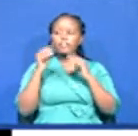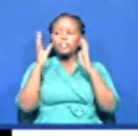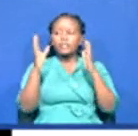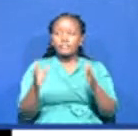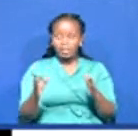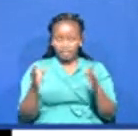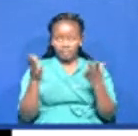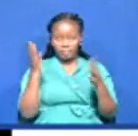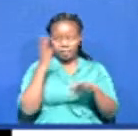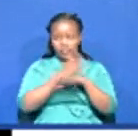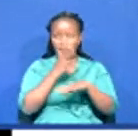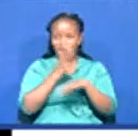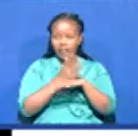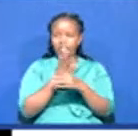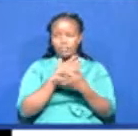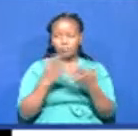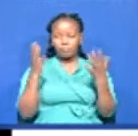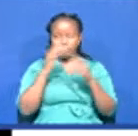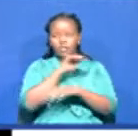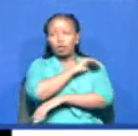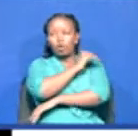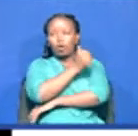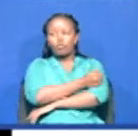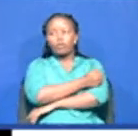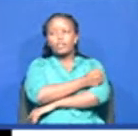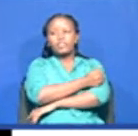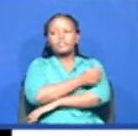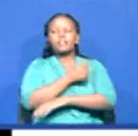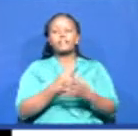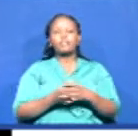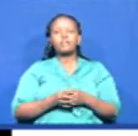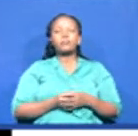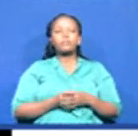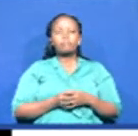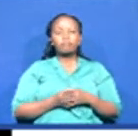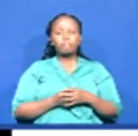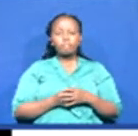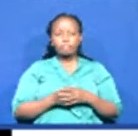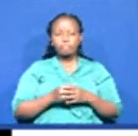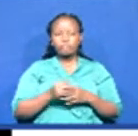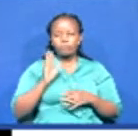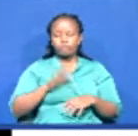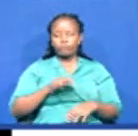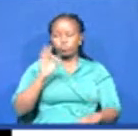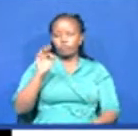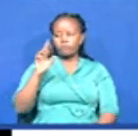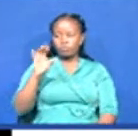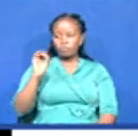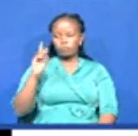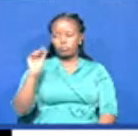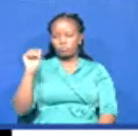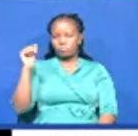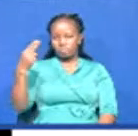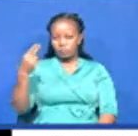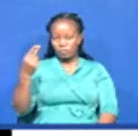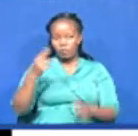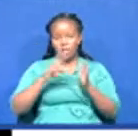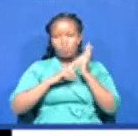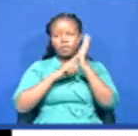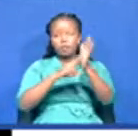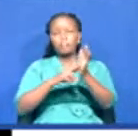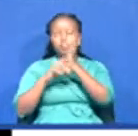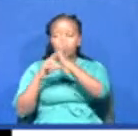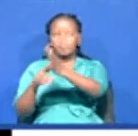Anti-Counterfeit Authority, Ms. Frida Kaberia, representatives of the national and county